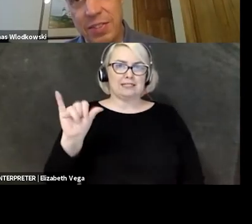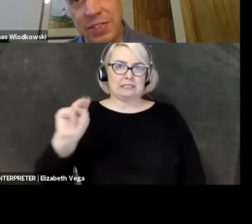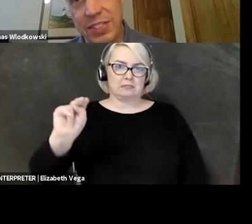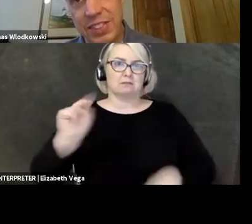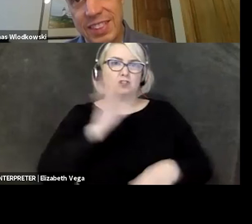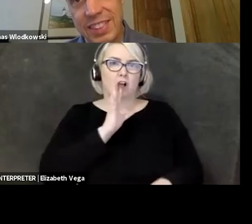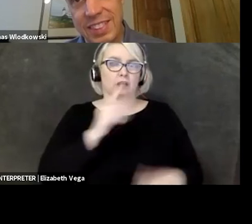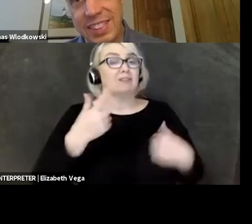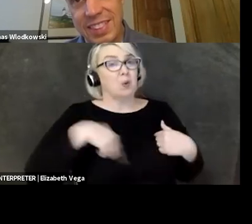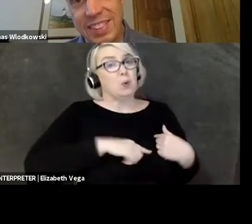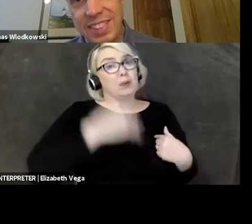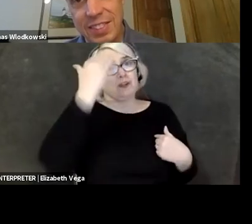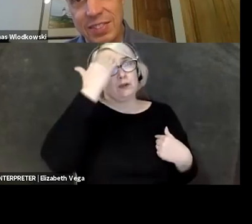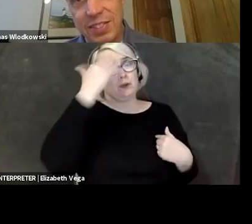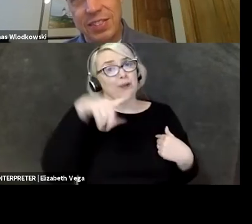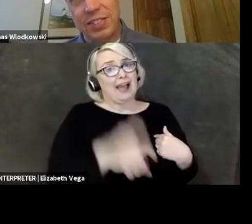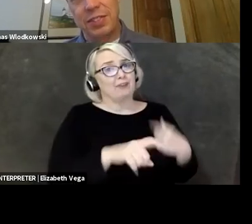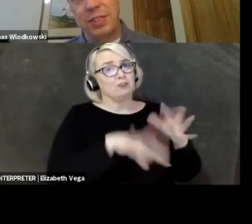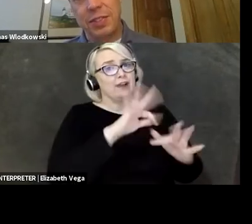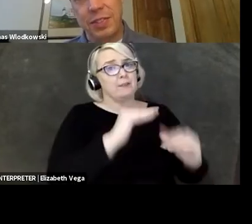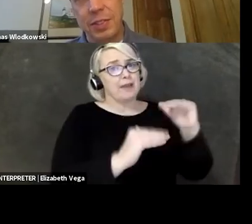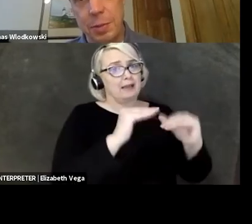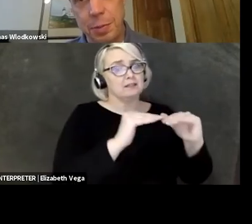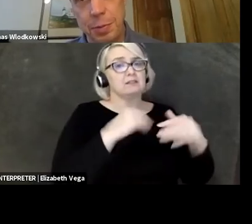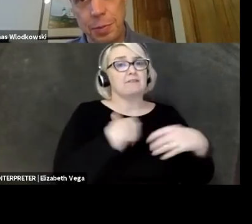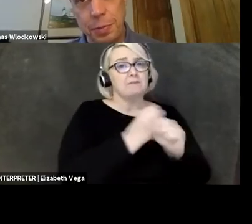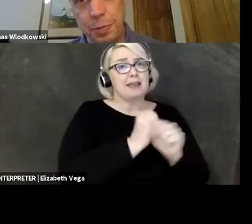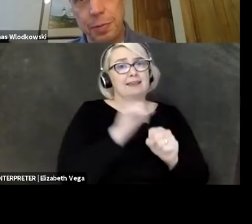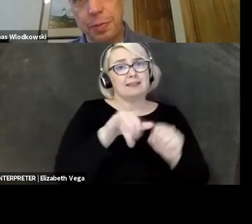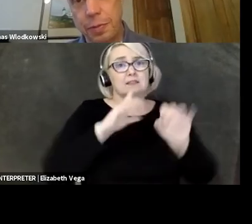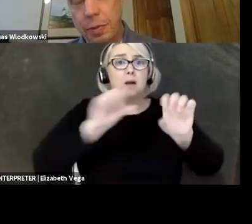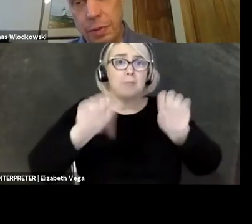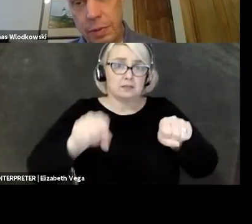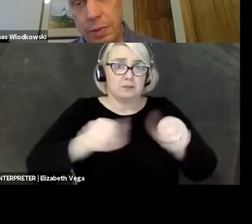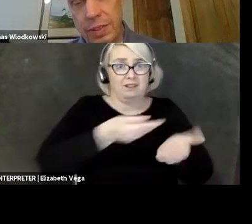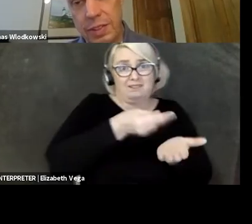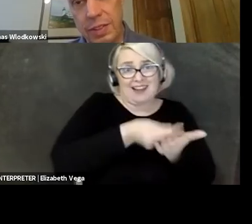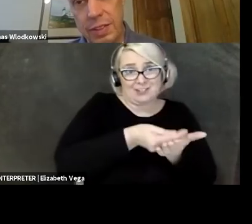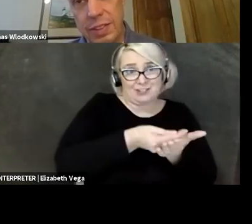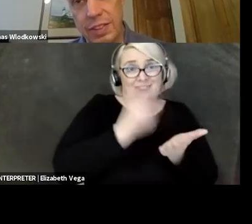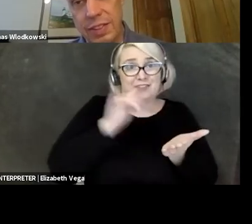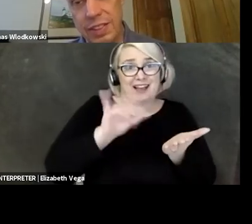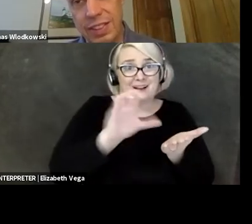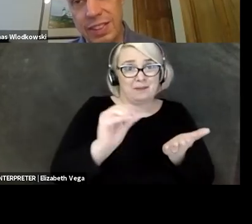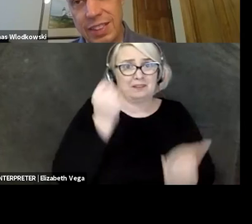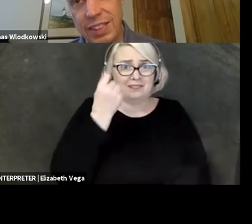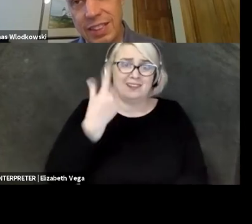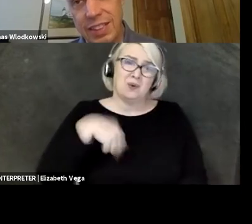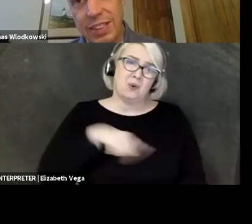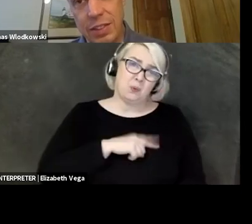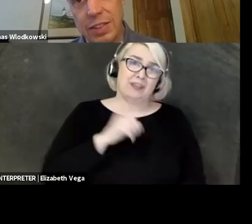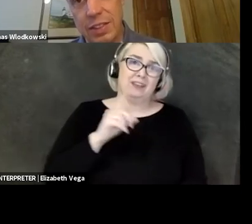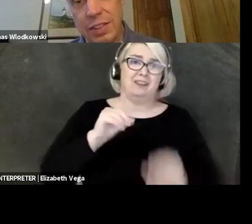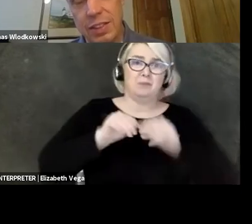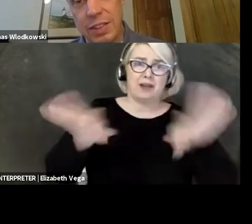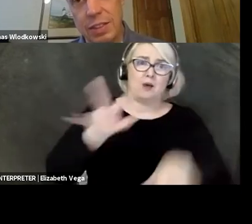between being able to financially make this a possibility for the company knowing that we put out 30 to 40 films a year